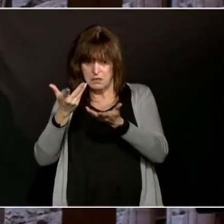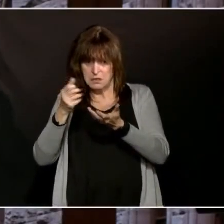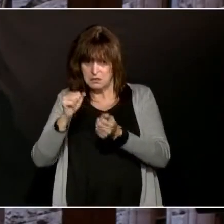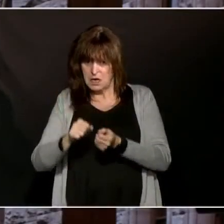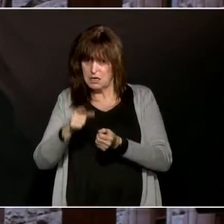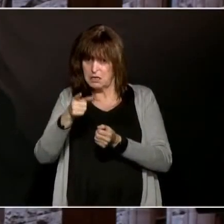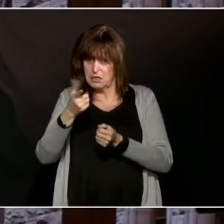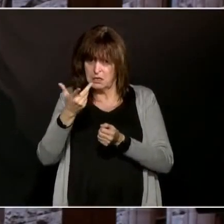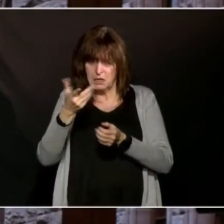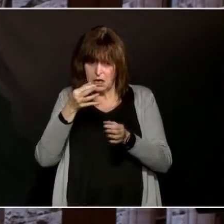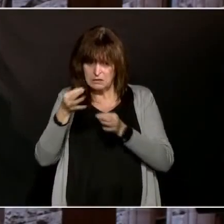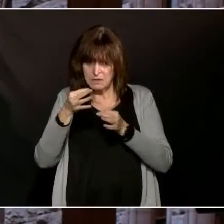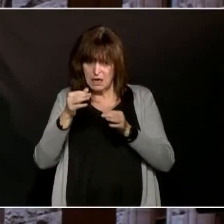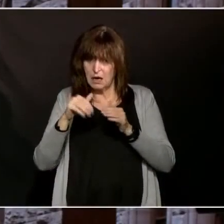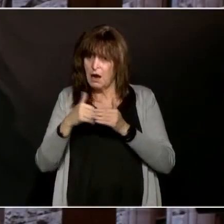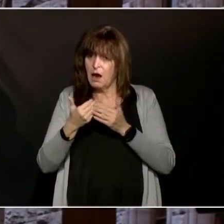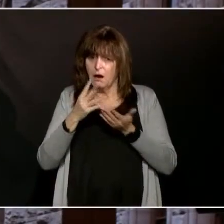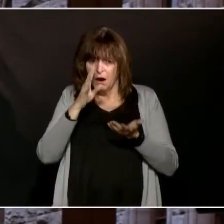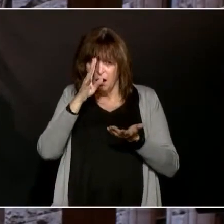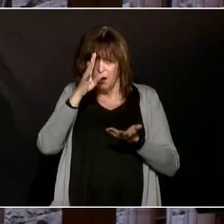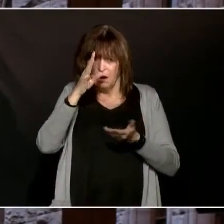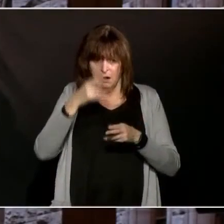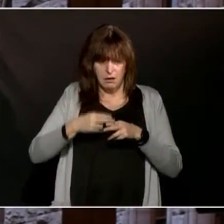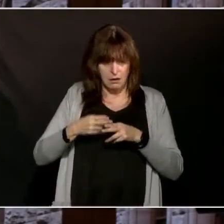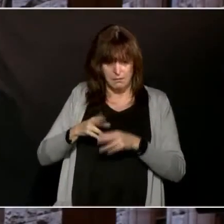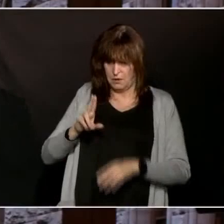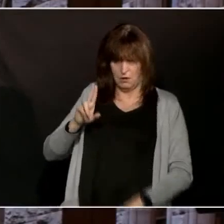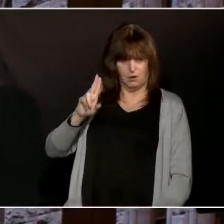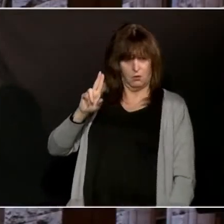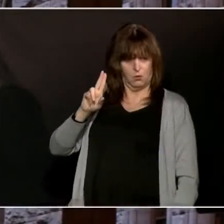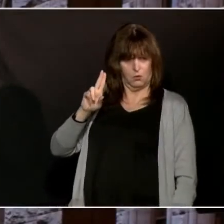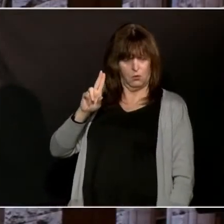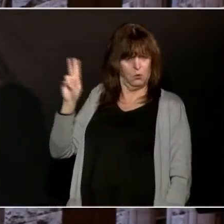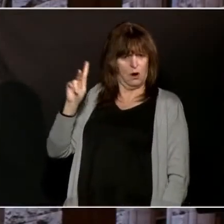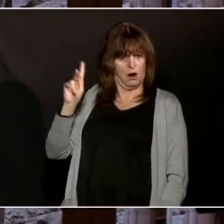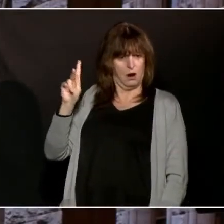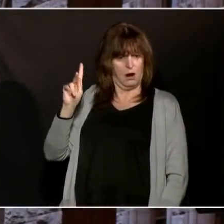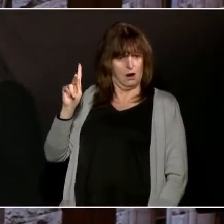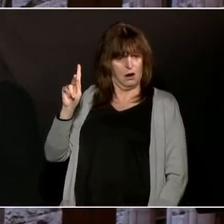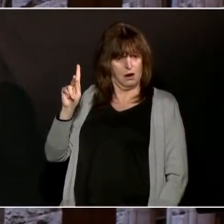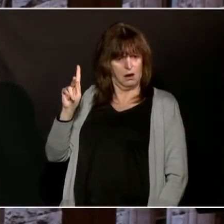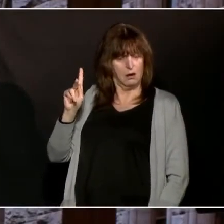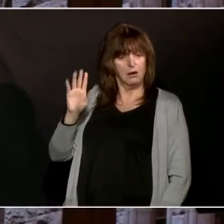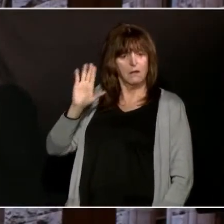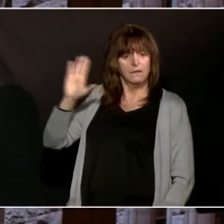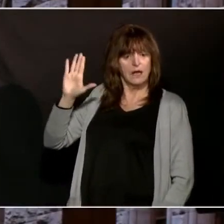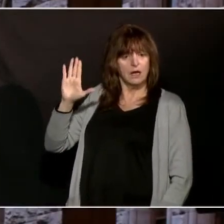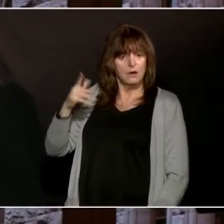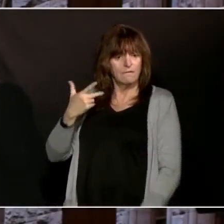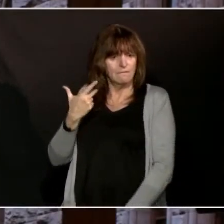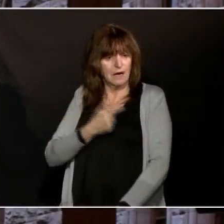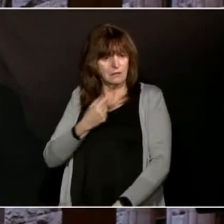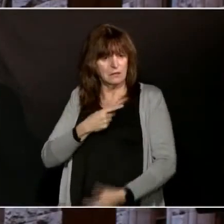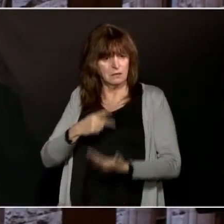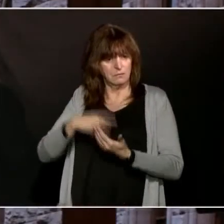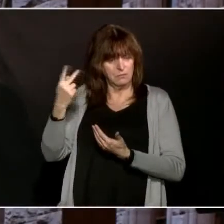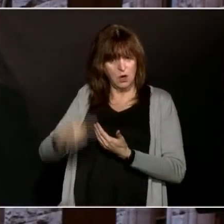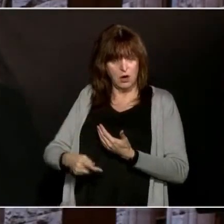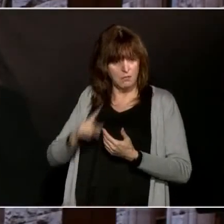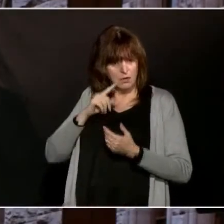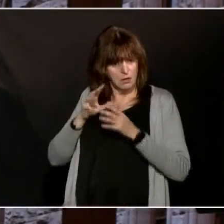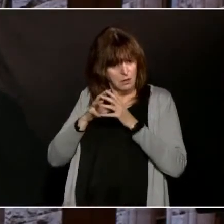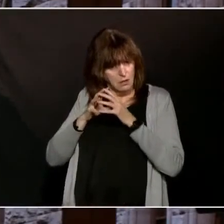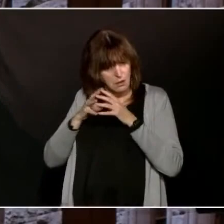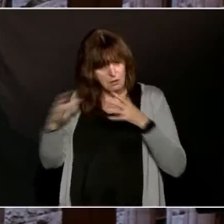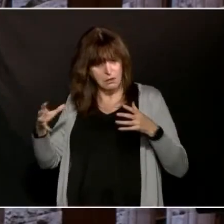you have to look at other variables like the UK. They're doing a very large mass vaccination program with their own domestic products and different things and that.